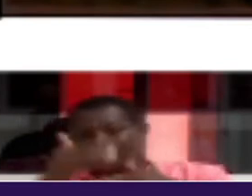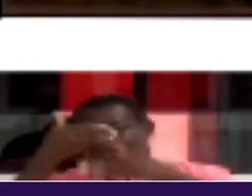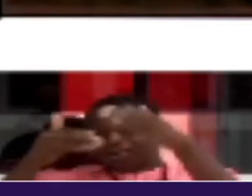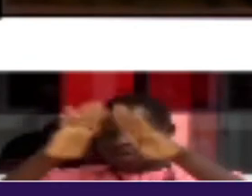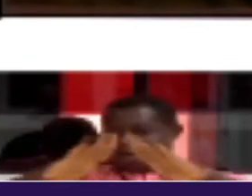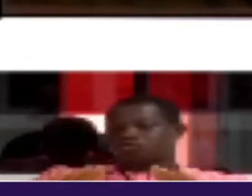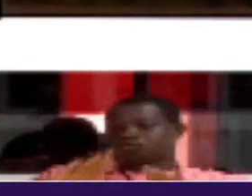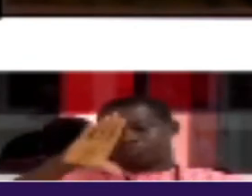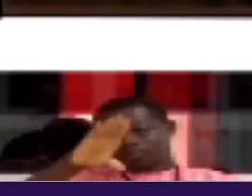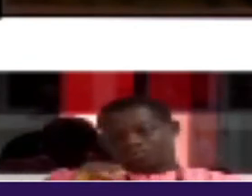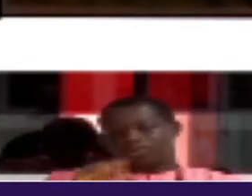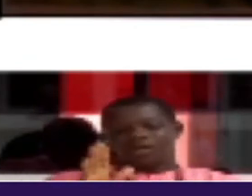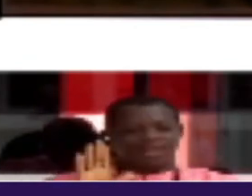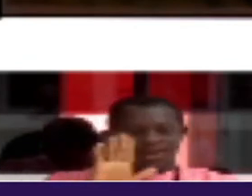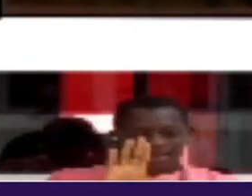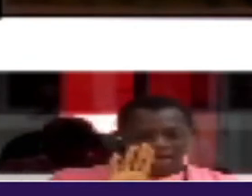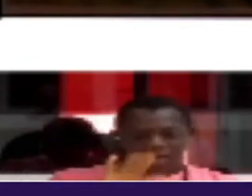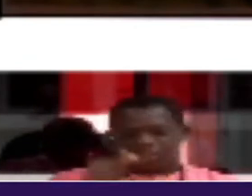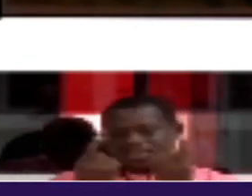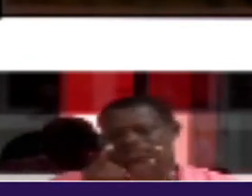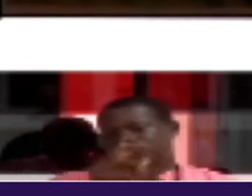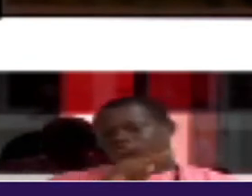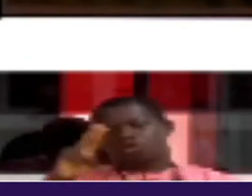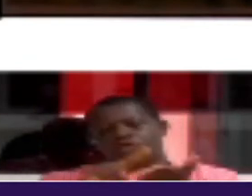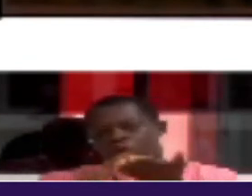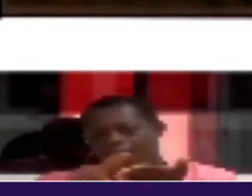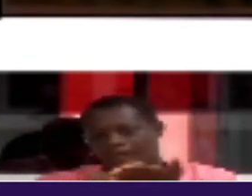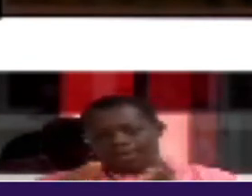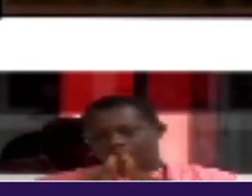But later, things were not going well with me